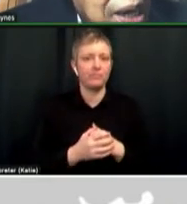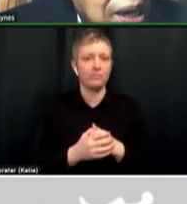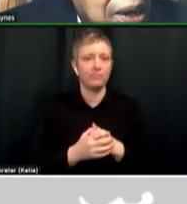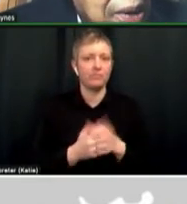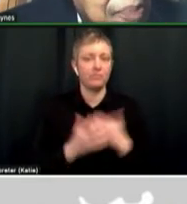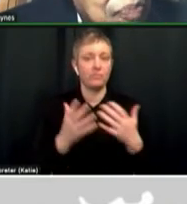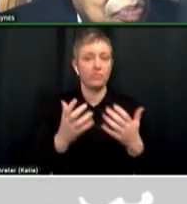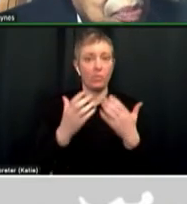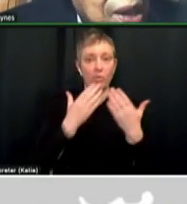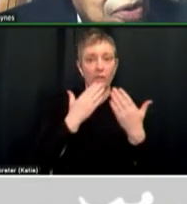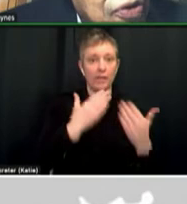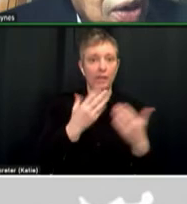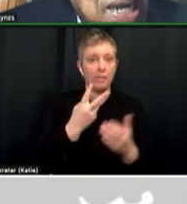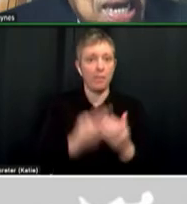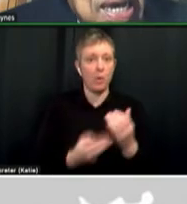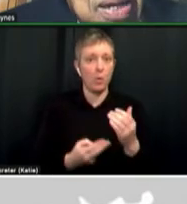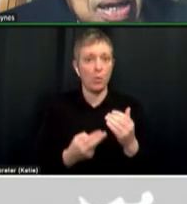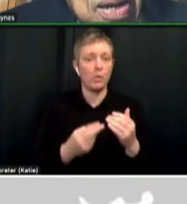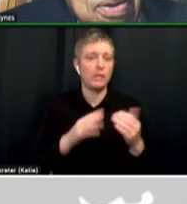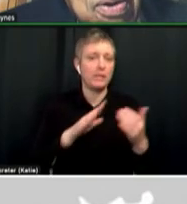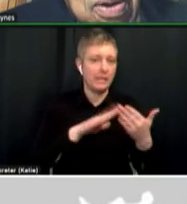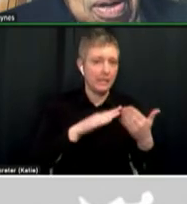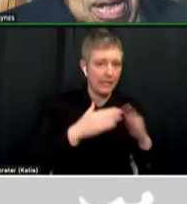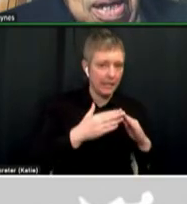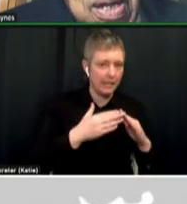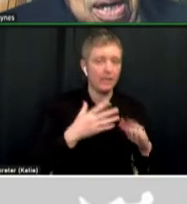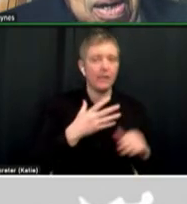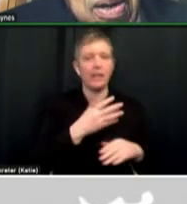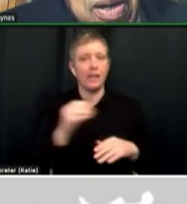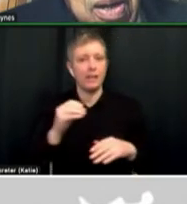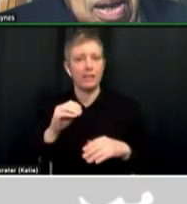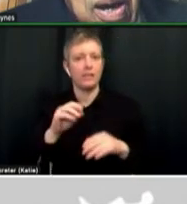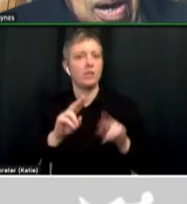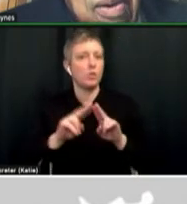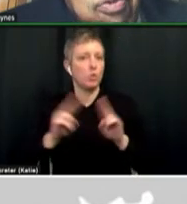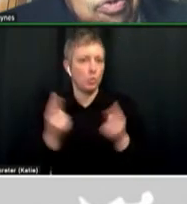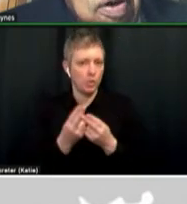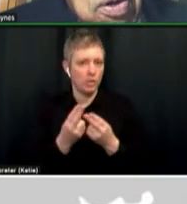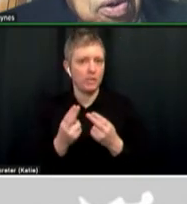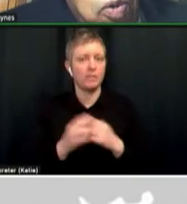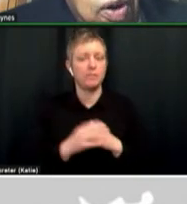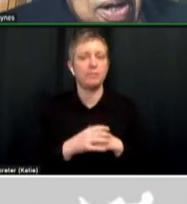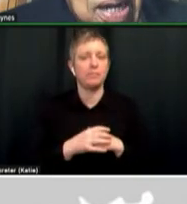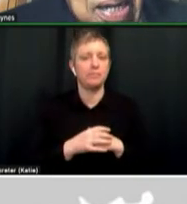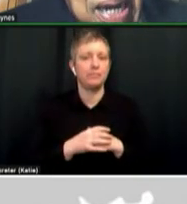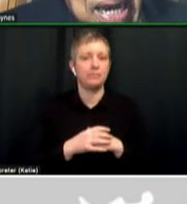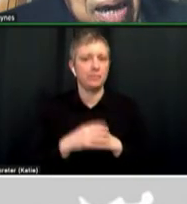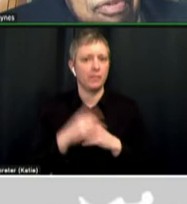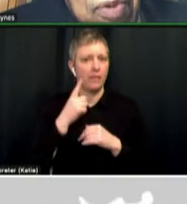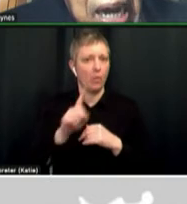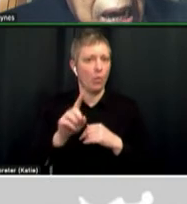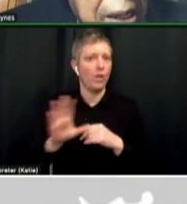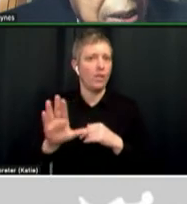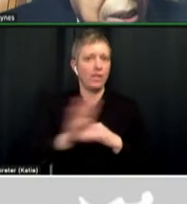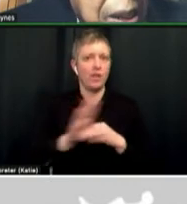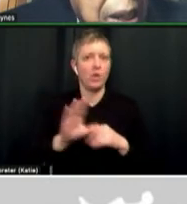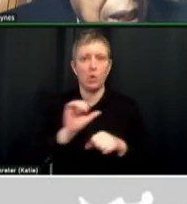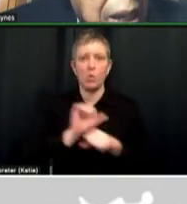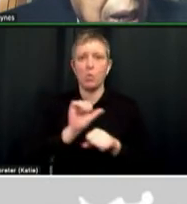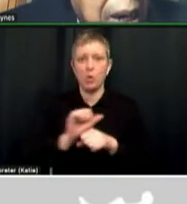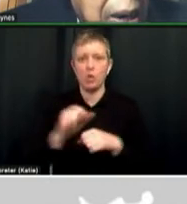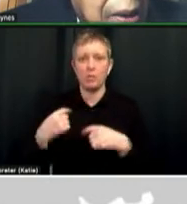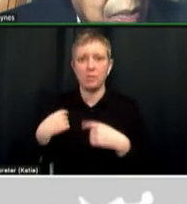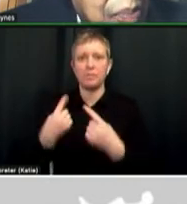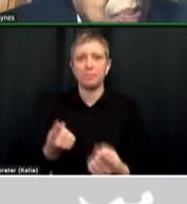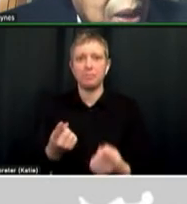both the city and the union and for the work that they have done.